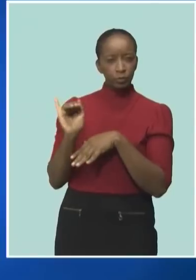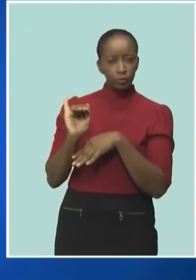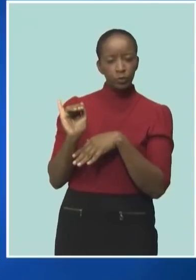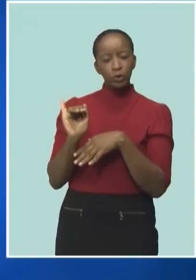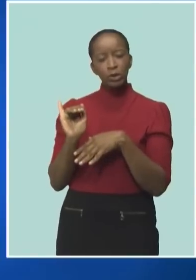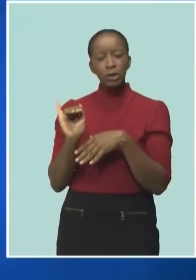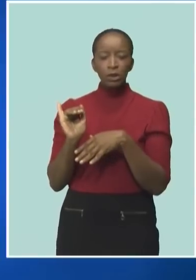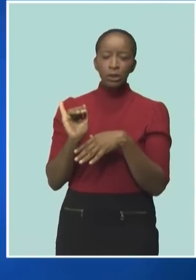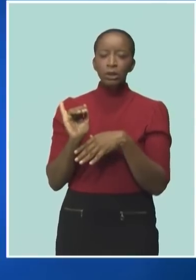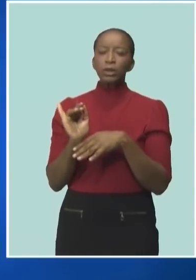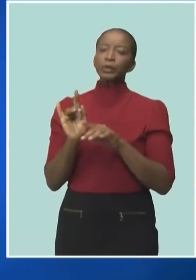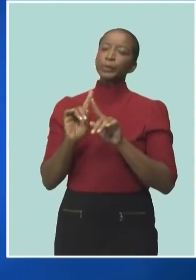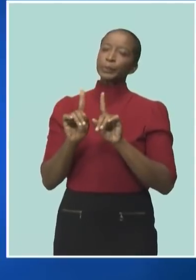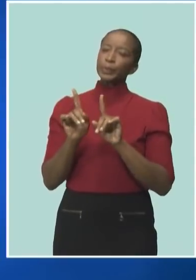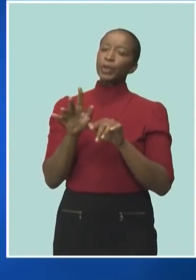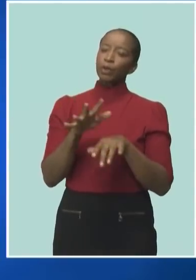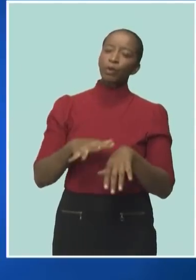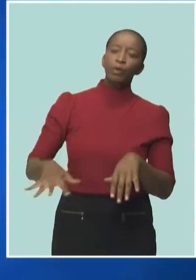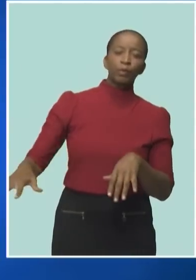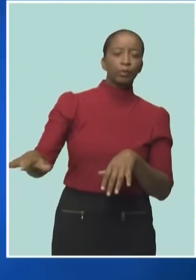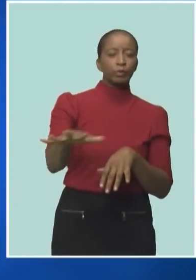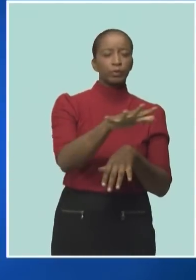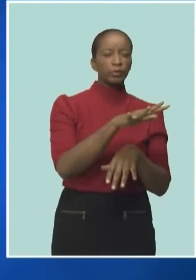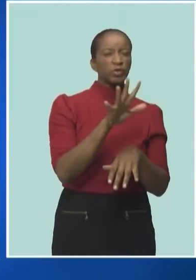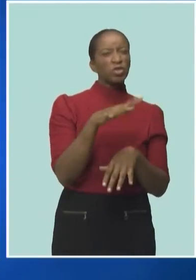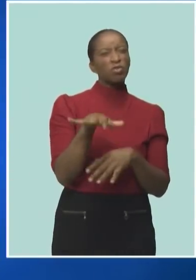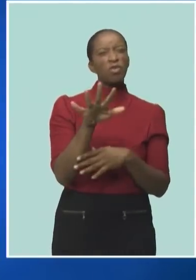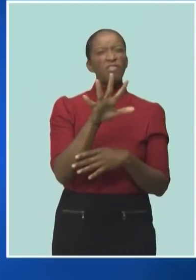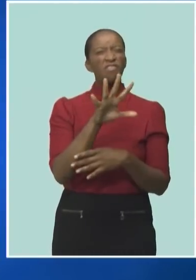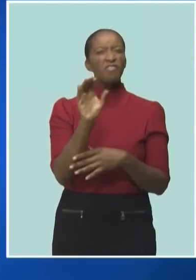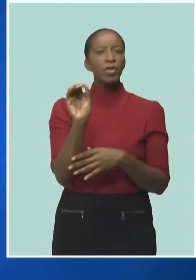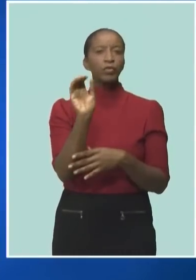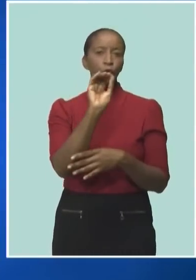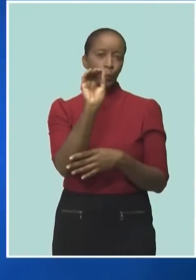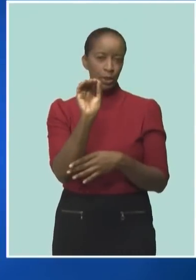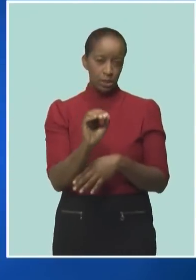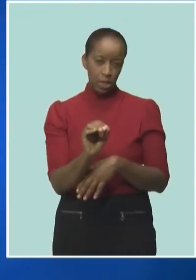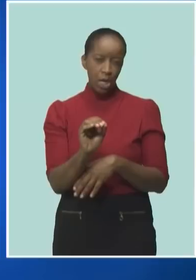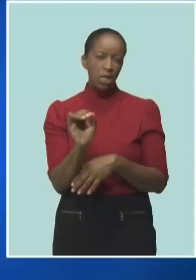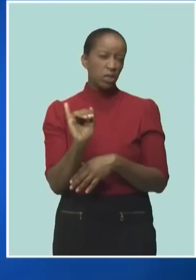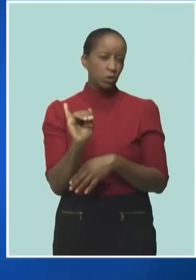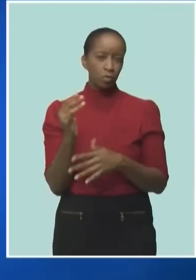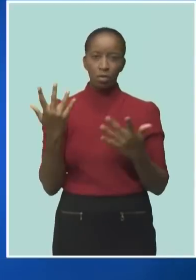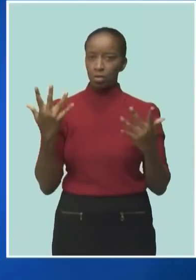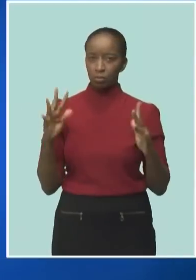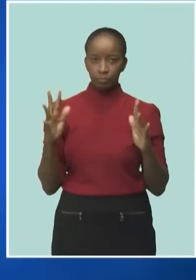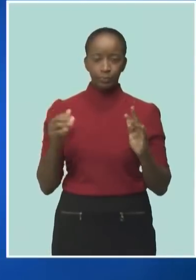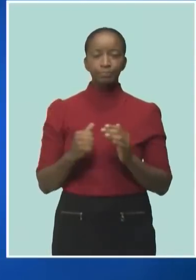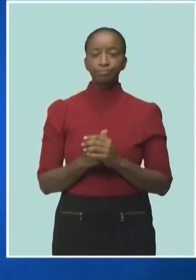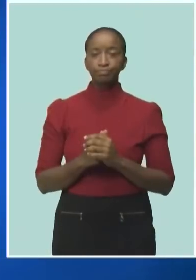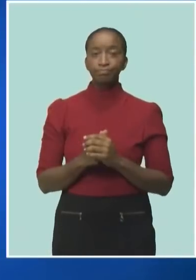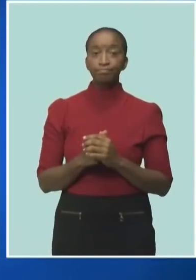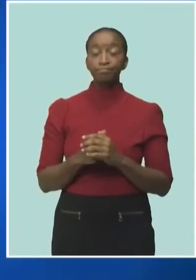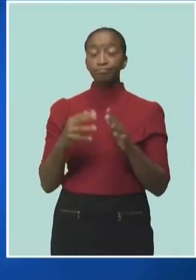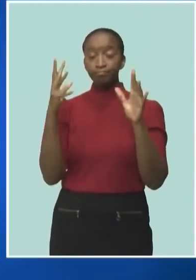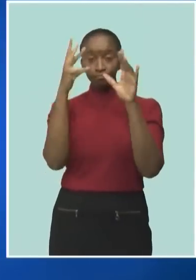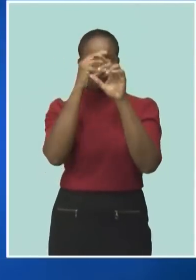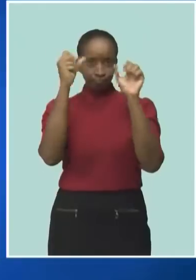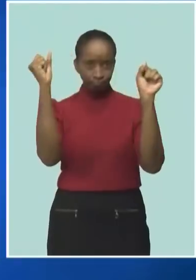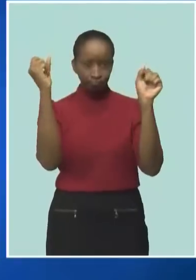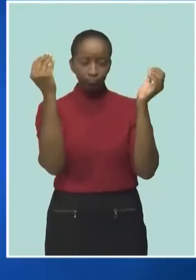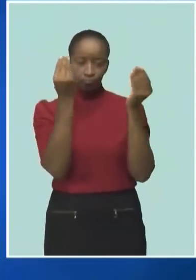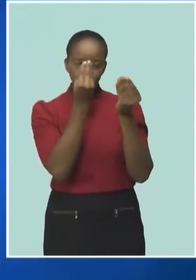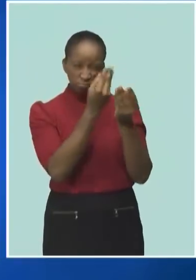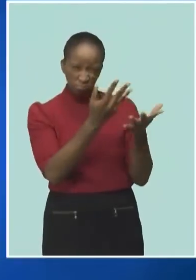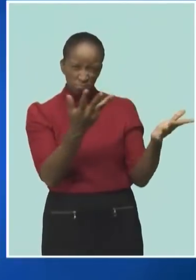I would say, of the properties in Barbados that carry insurance. The association president has some advice for property owners who may not